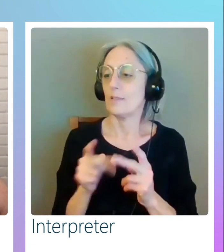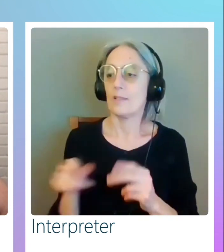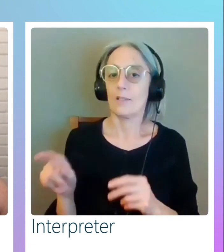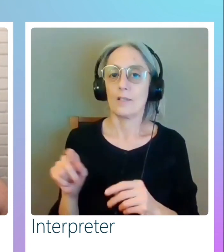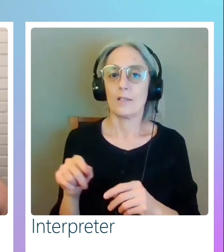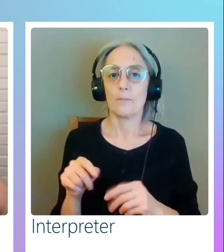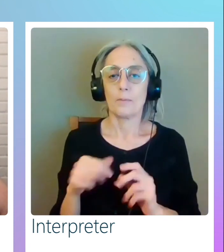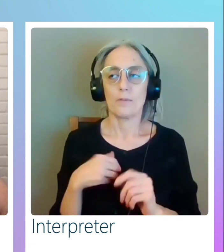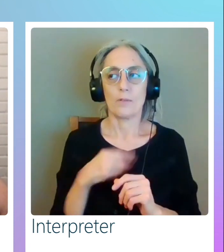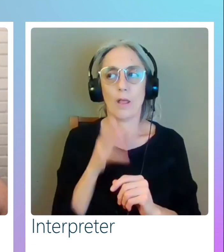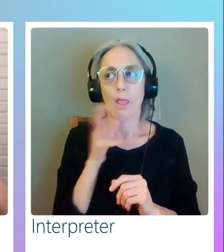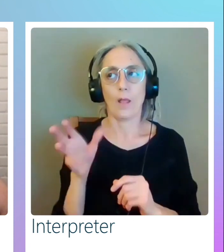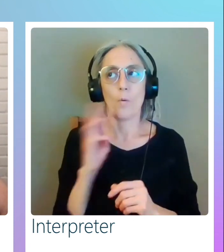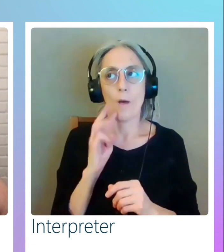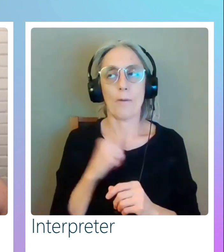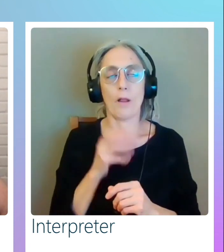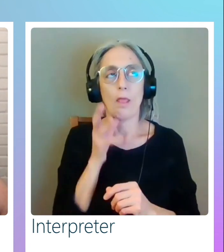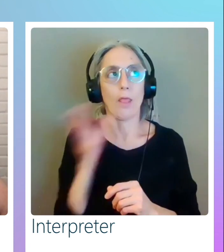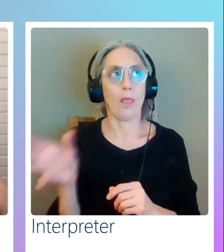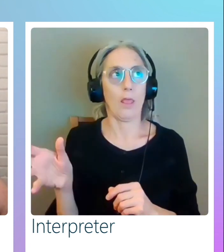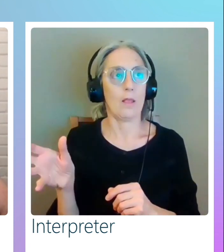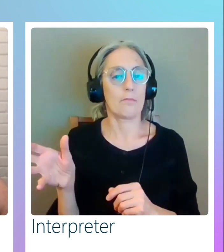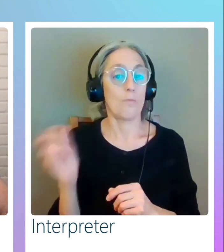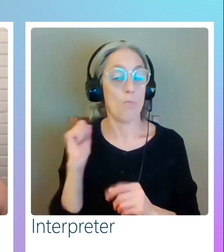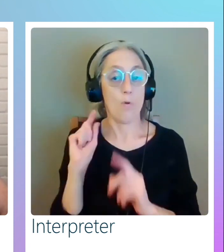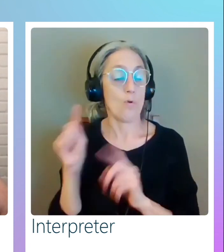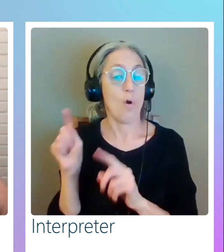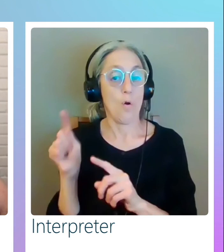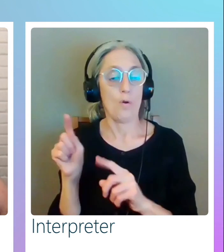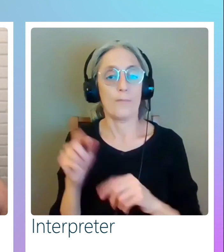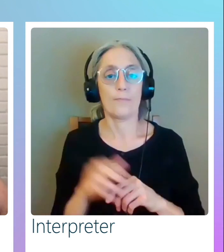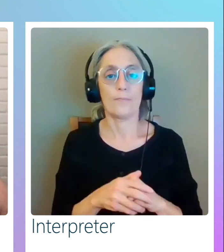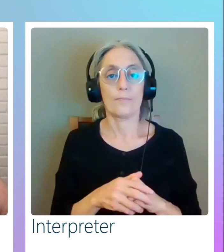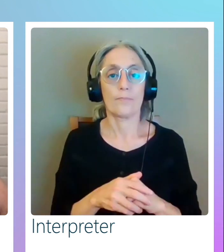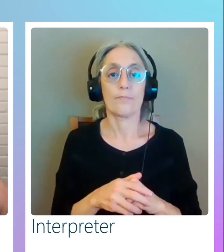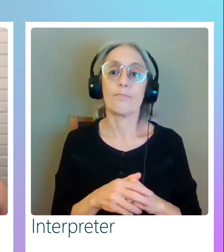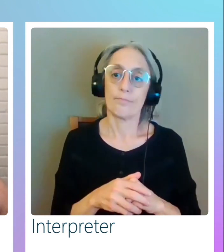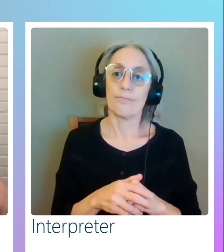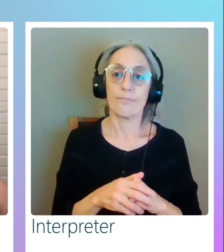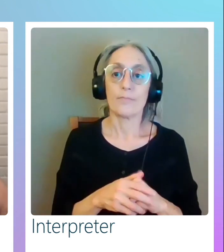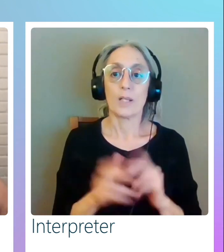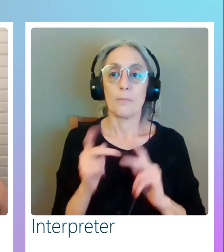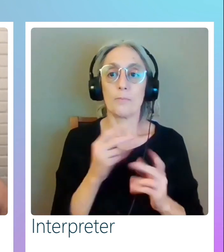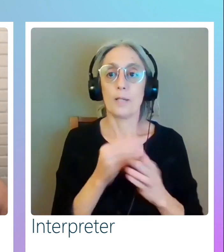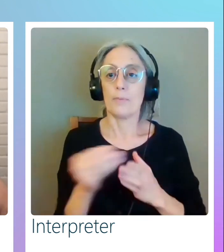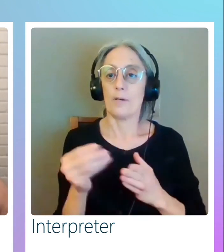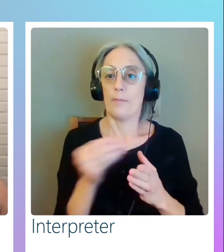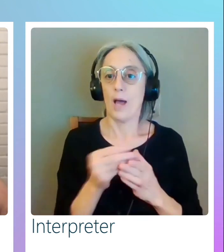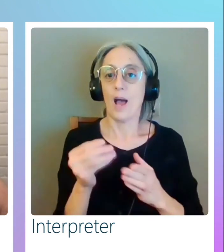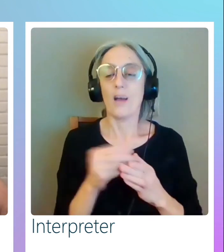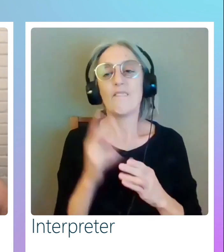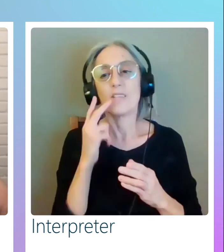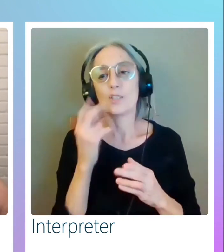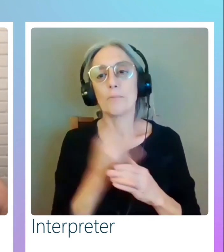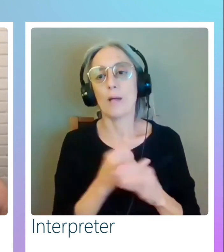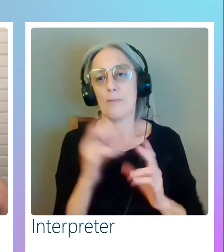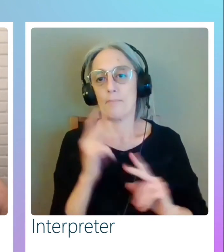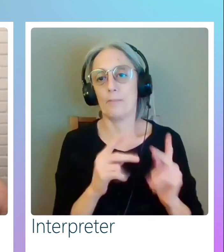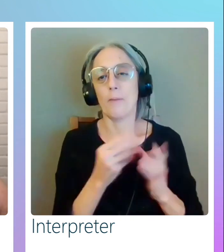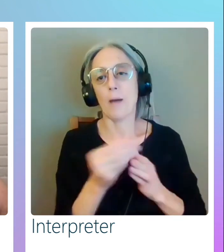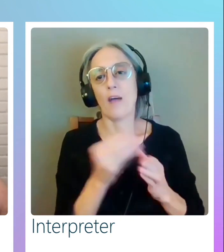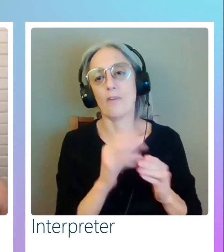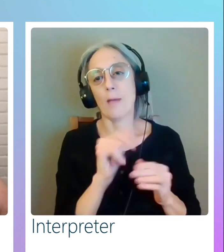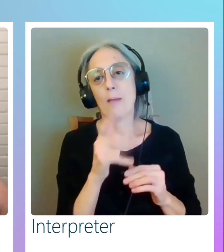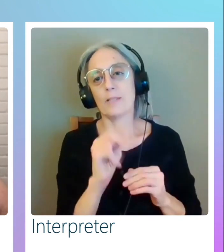shopping there. I won't go. So a lot of people would rather buy their groceries from Amazon who are visibly impaired. Not all. I'm not speaking for